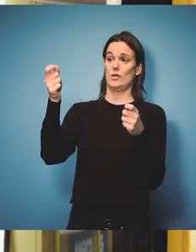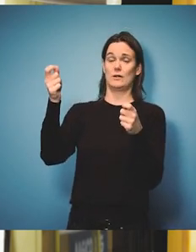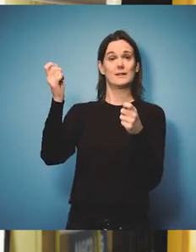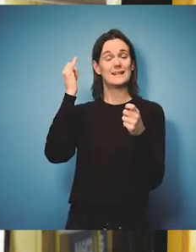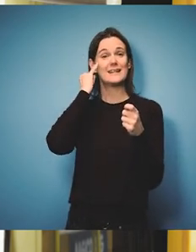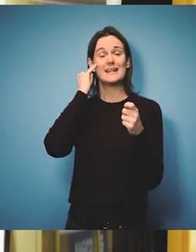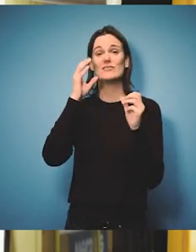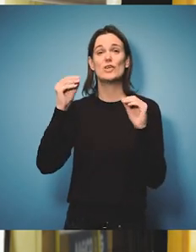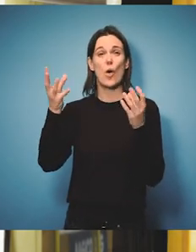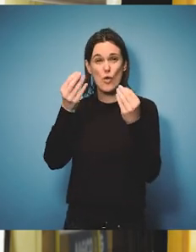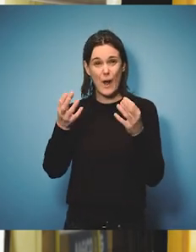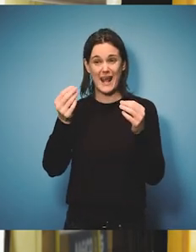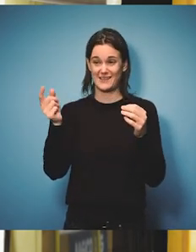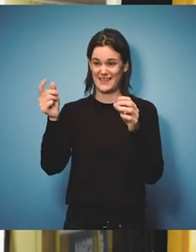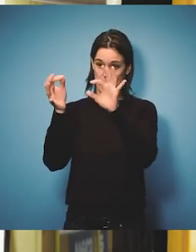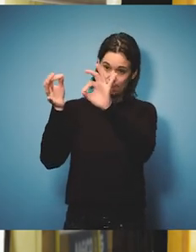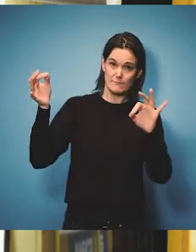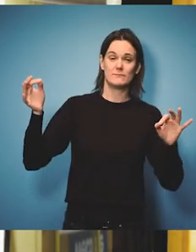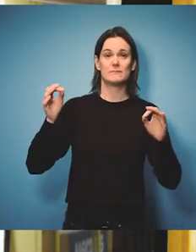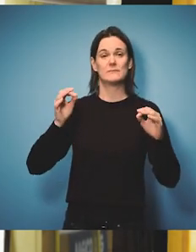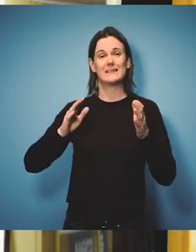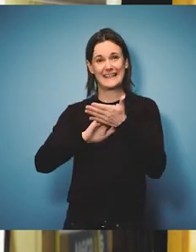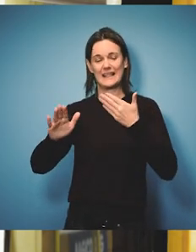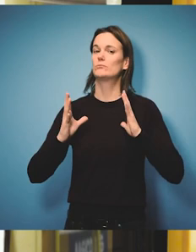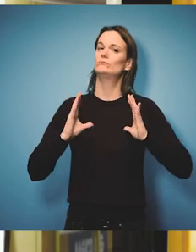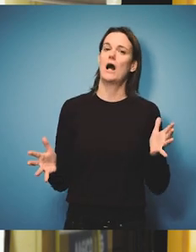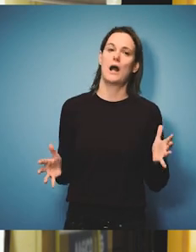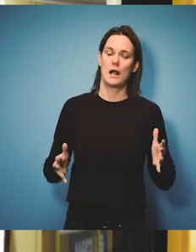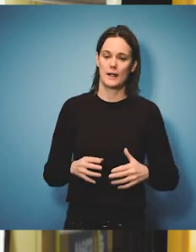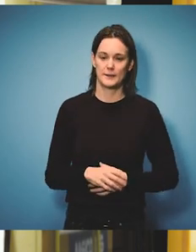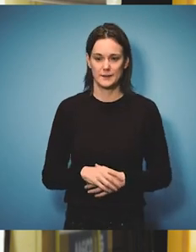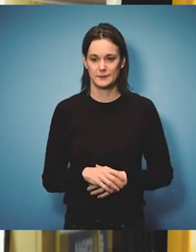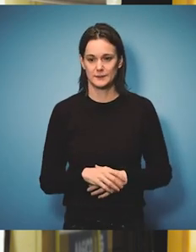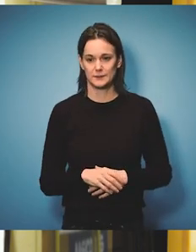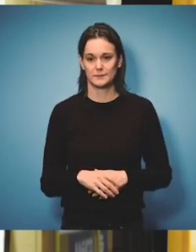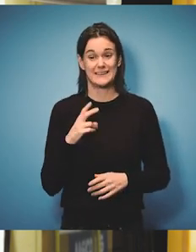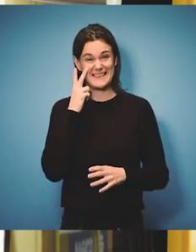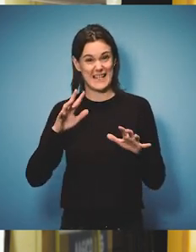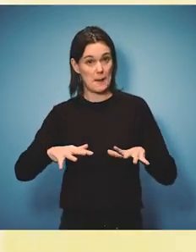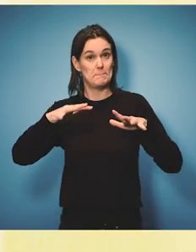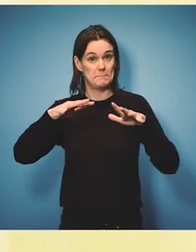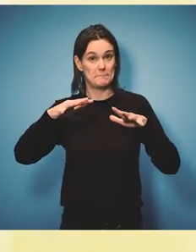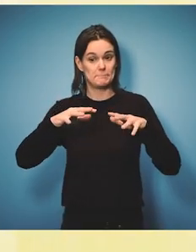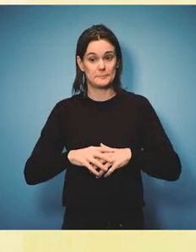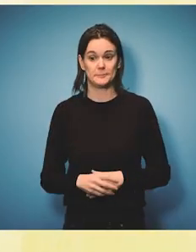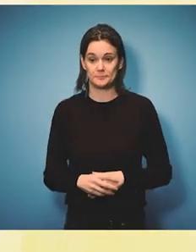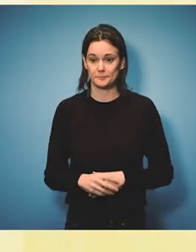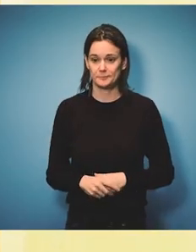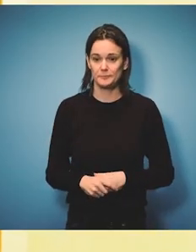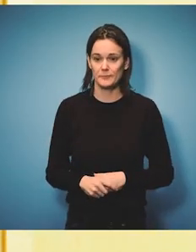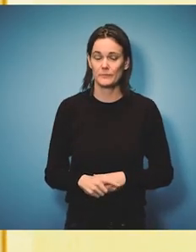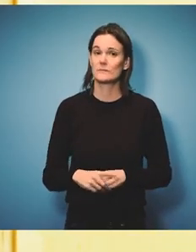going to place it in the cake, take it out. As long as there's no batter, as long as it's nice and clean, it's good to go. As you